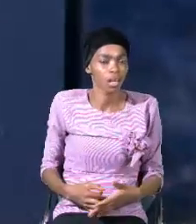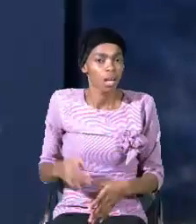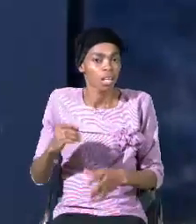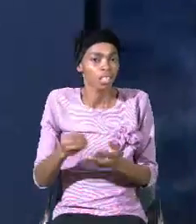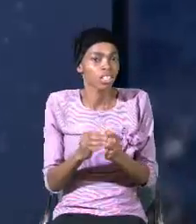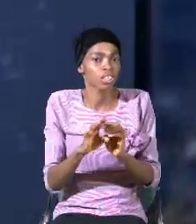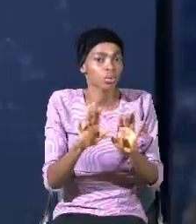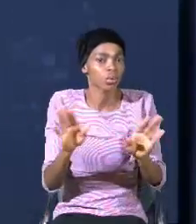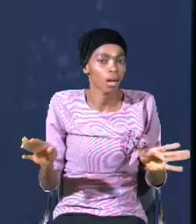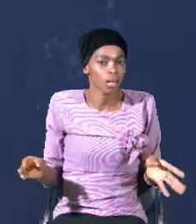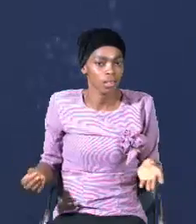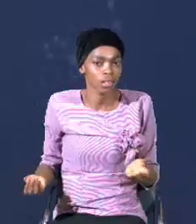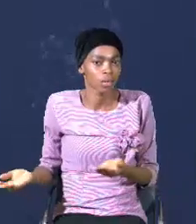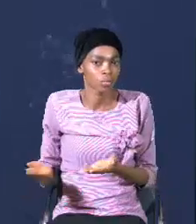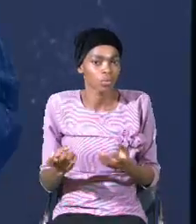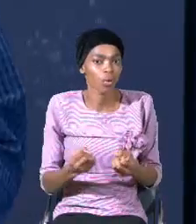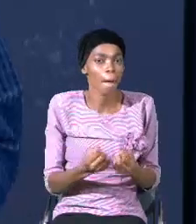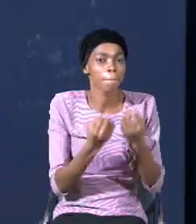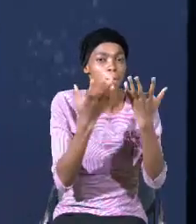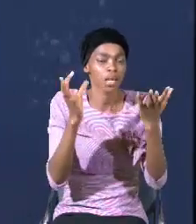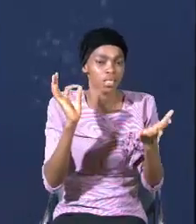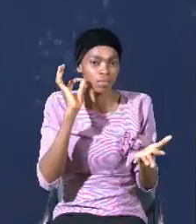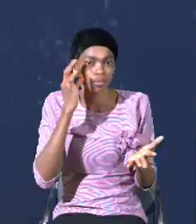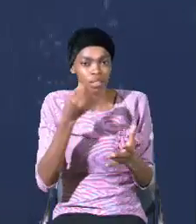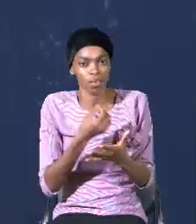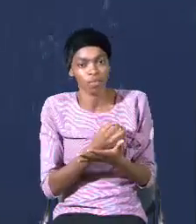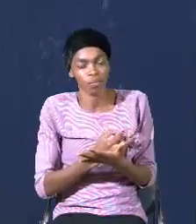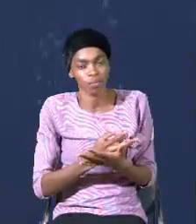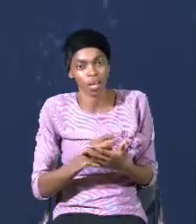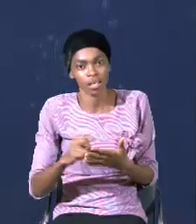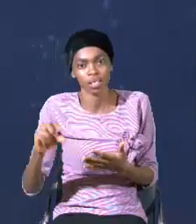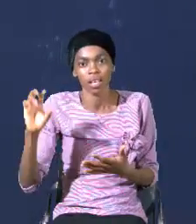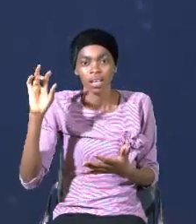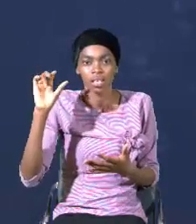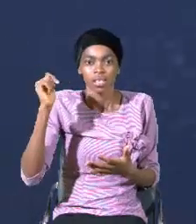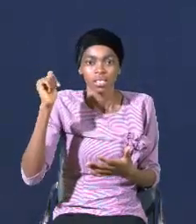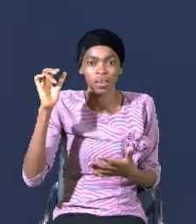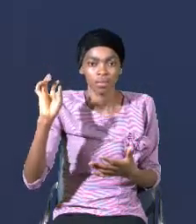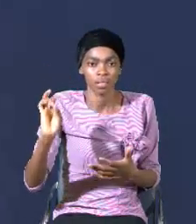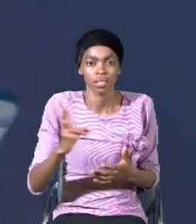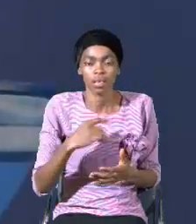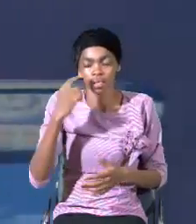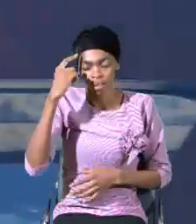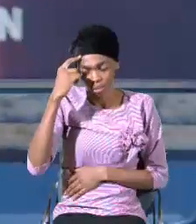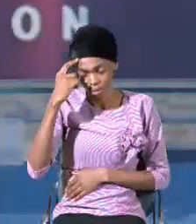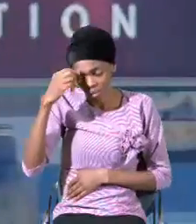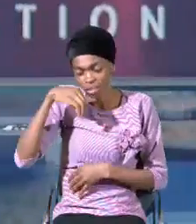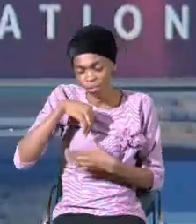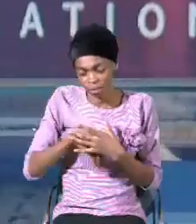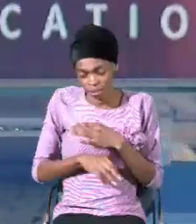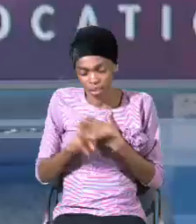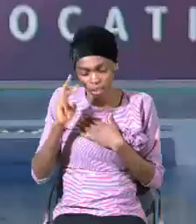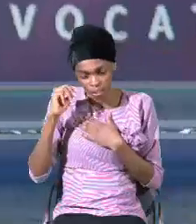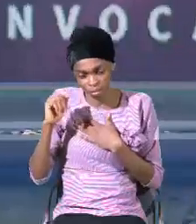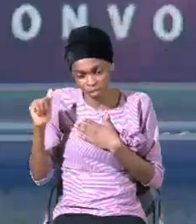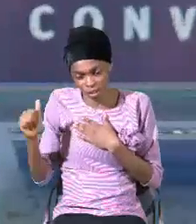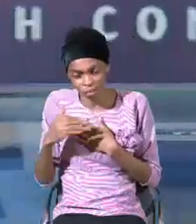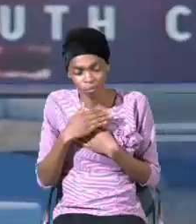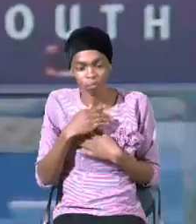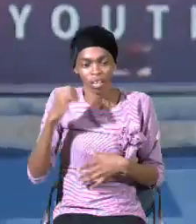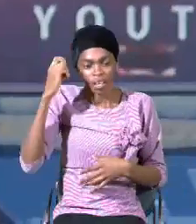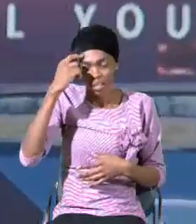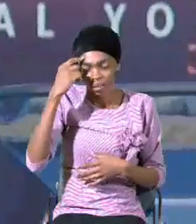And then in verse 17, it says, and he thought within himself. And he